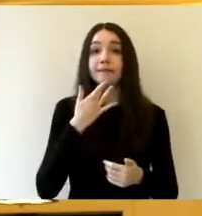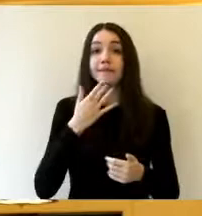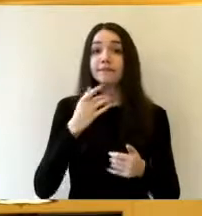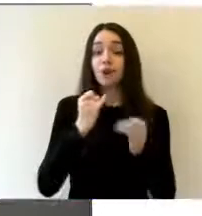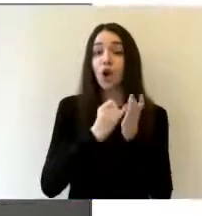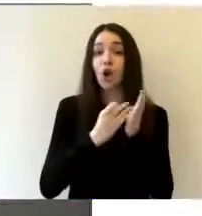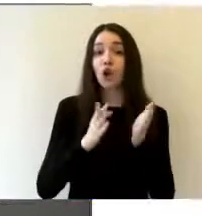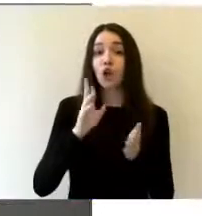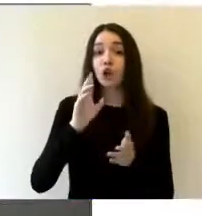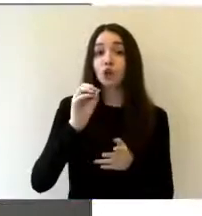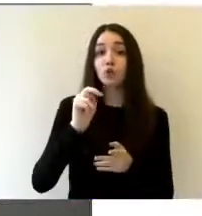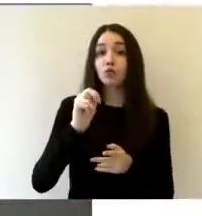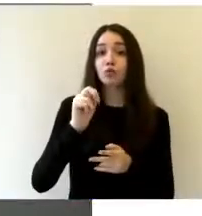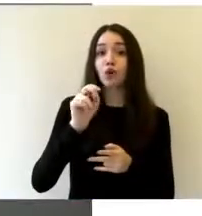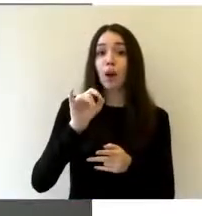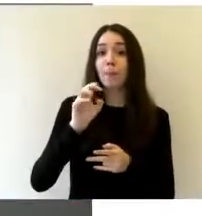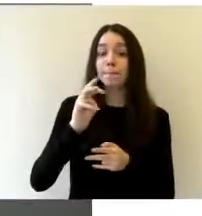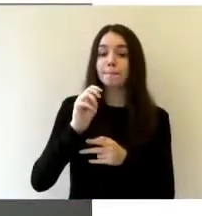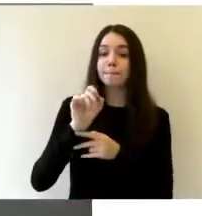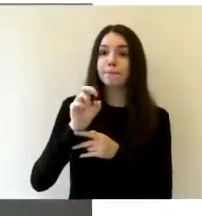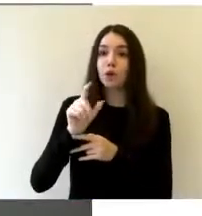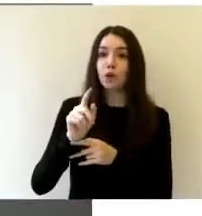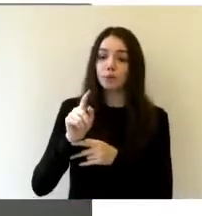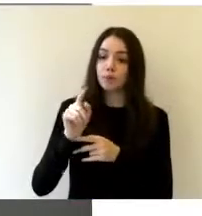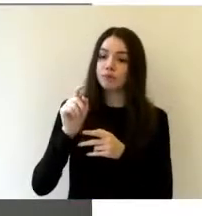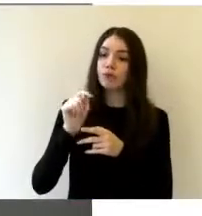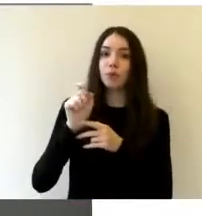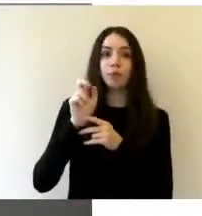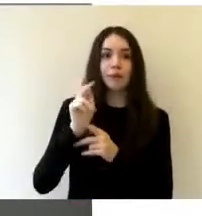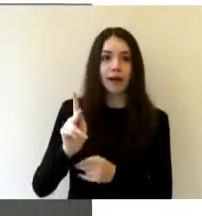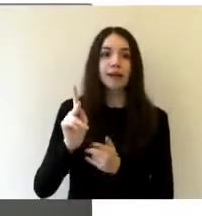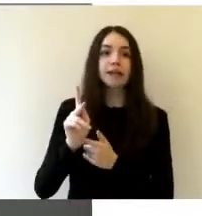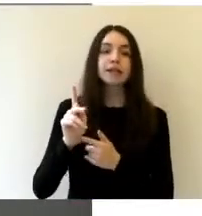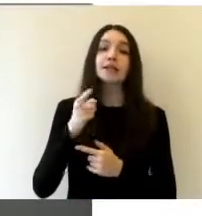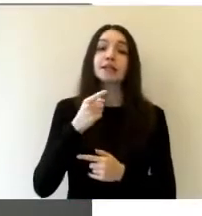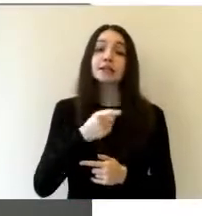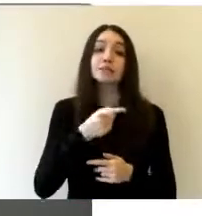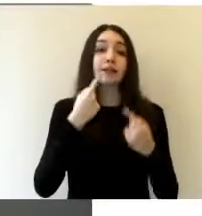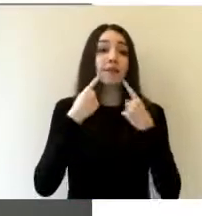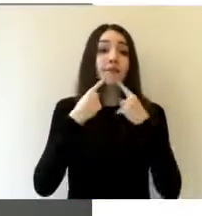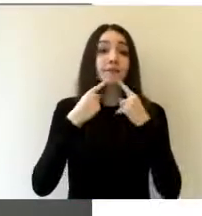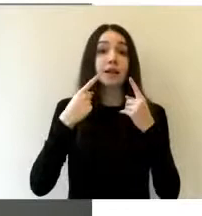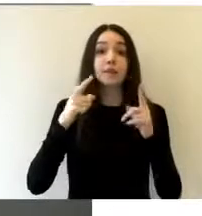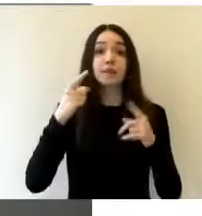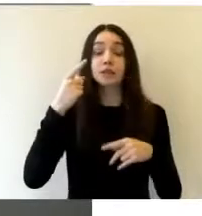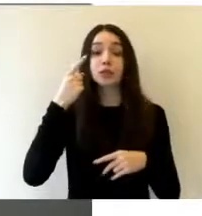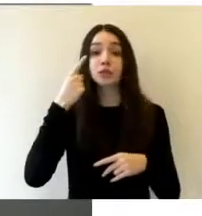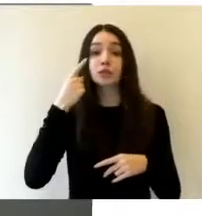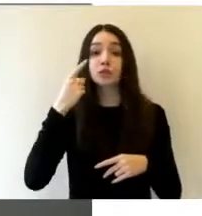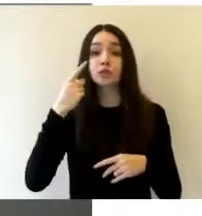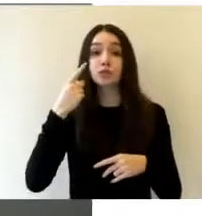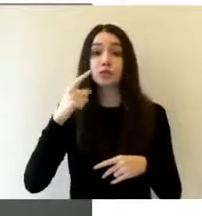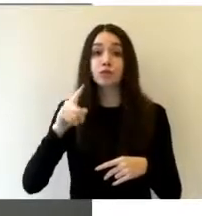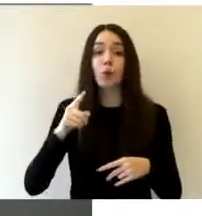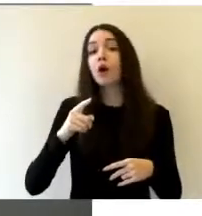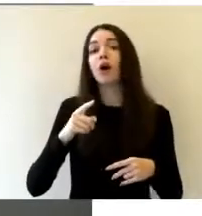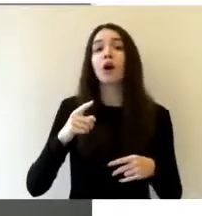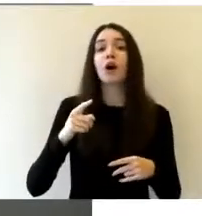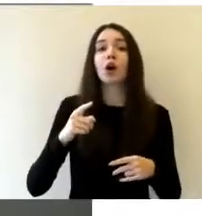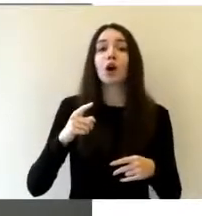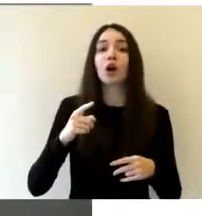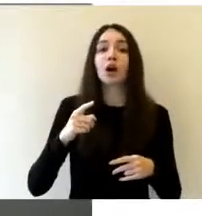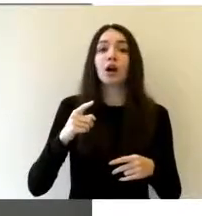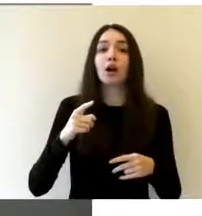known for his monumental scale. He does ultra-realistic, humanistic, basically figurative work, but massive